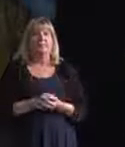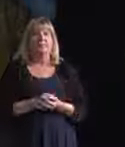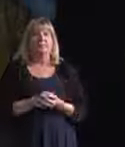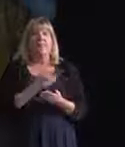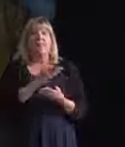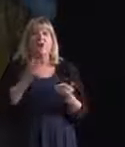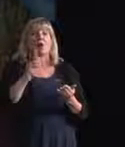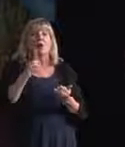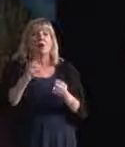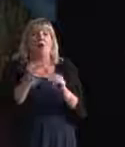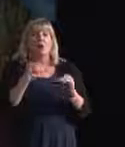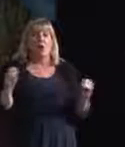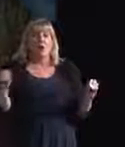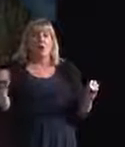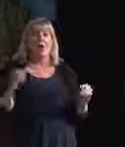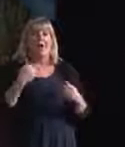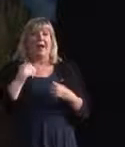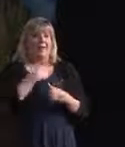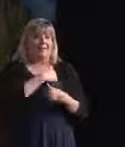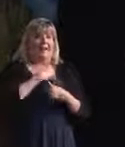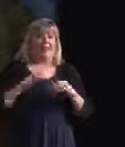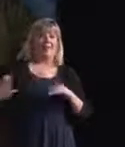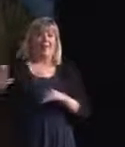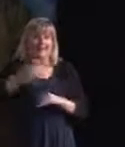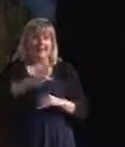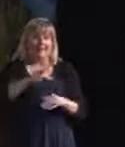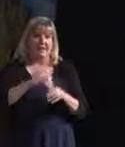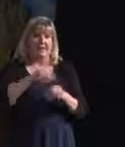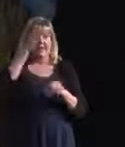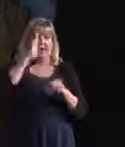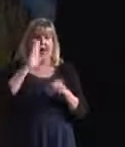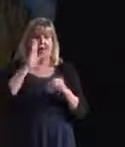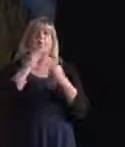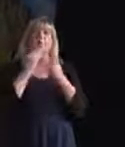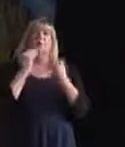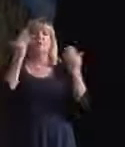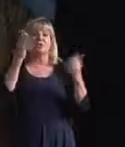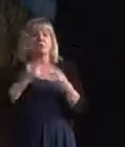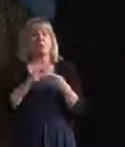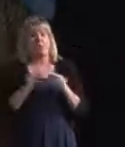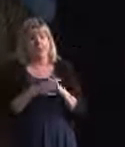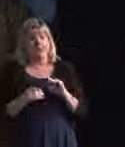There is no us and them in God's gracious story.